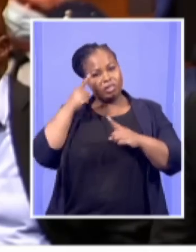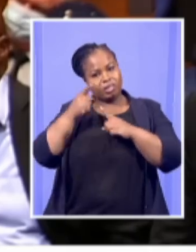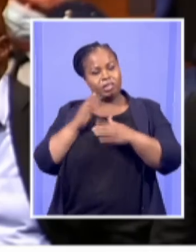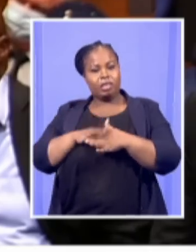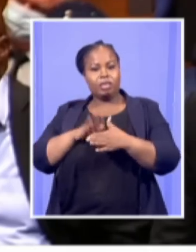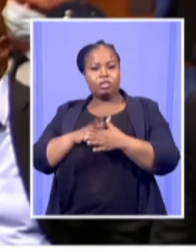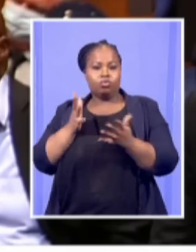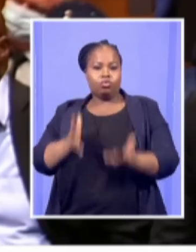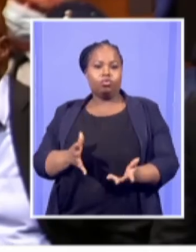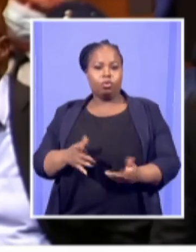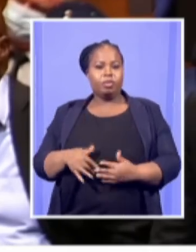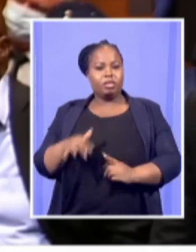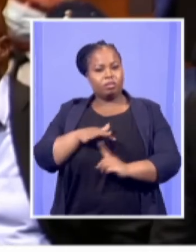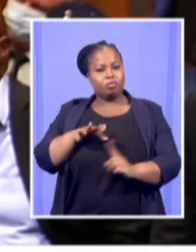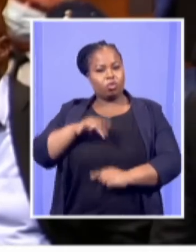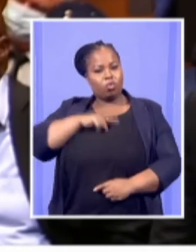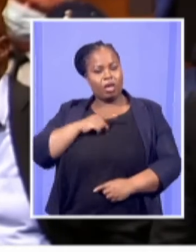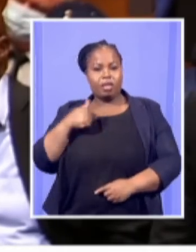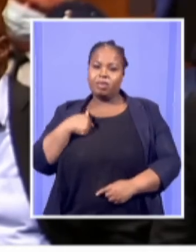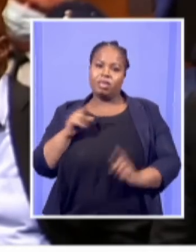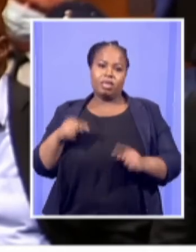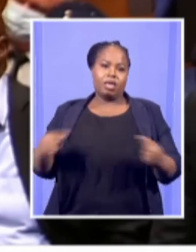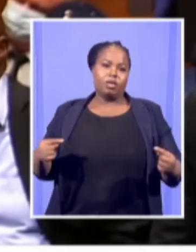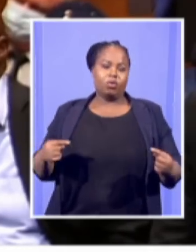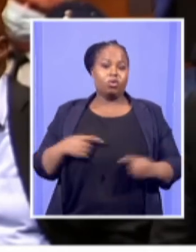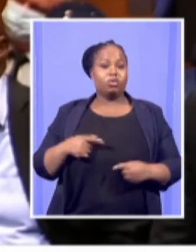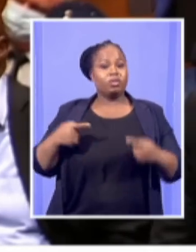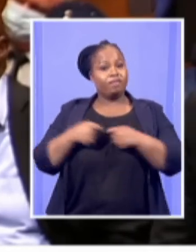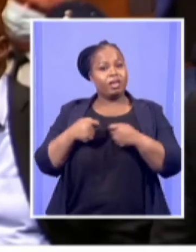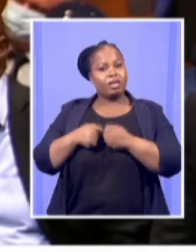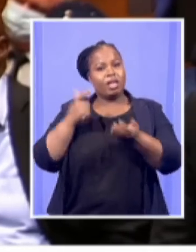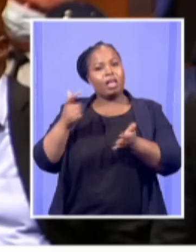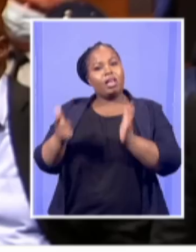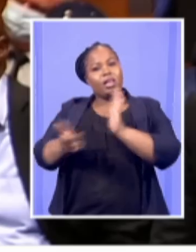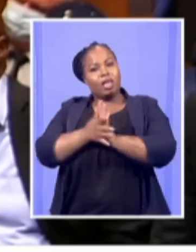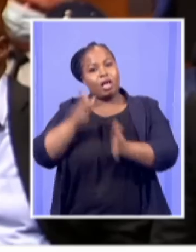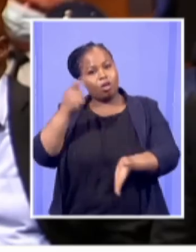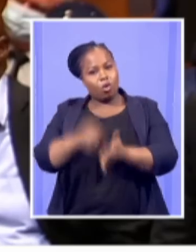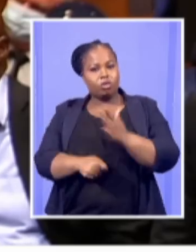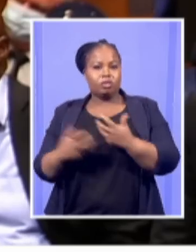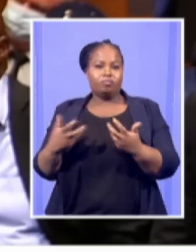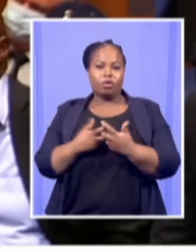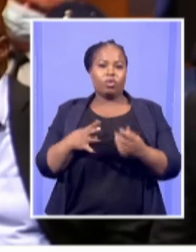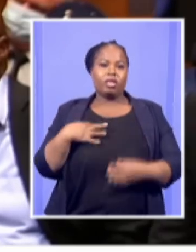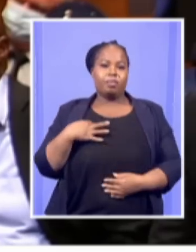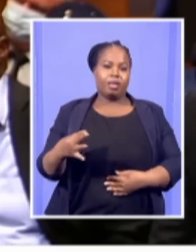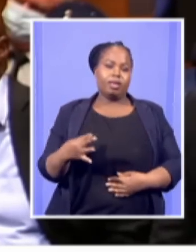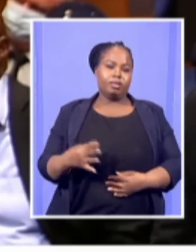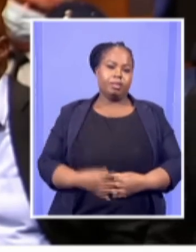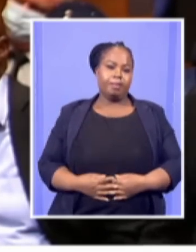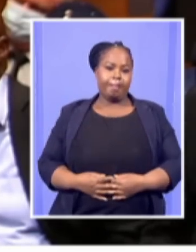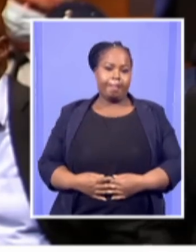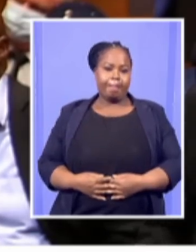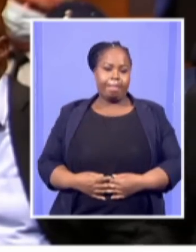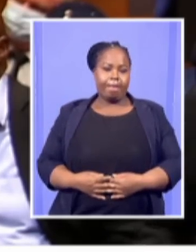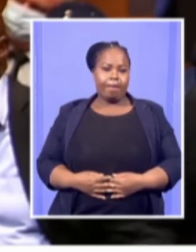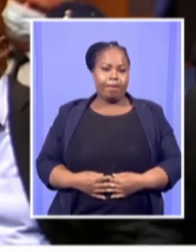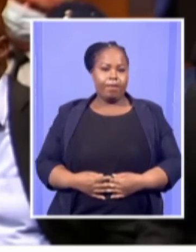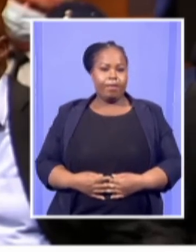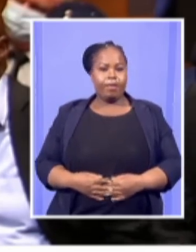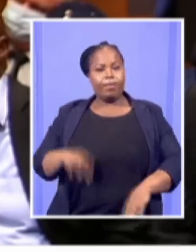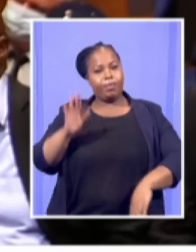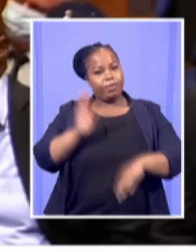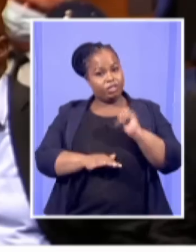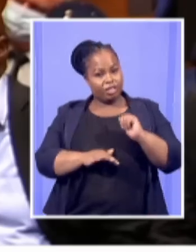under circumstances in which I am unable to fund the legal costs associated with the application itself. The